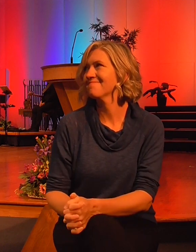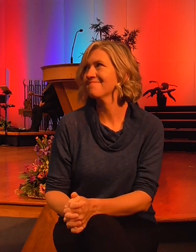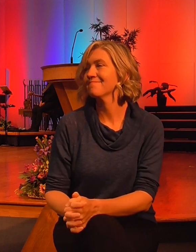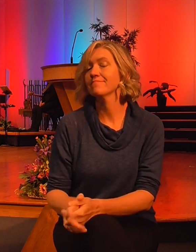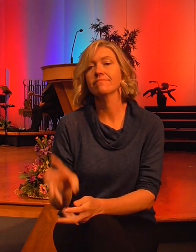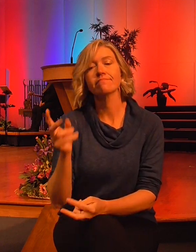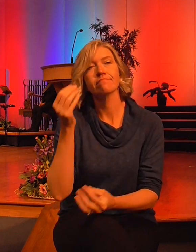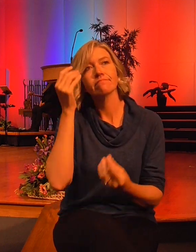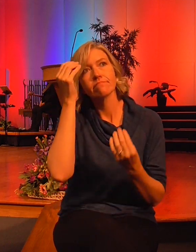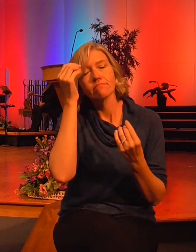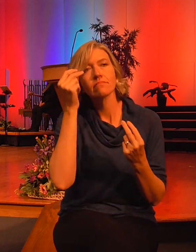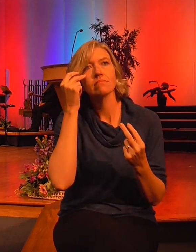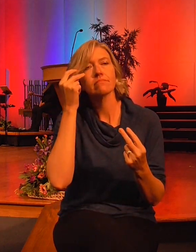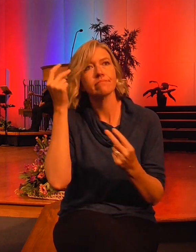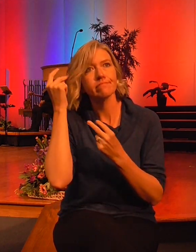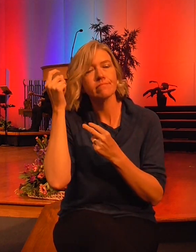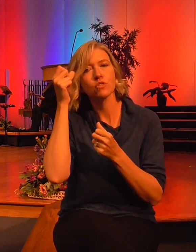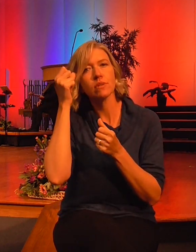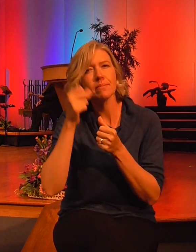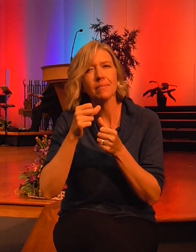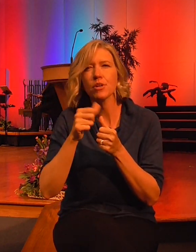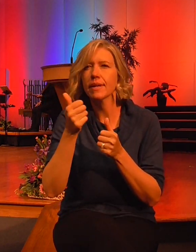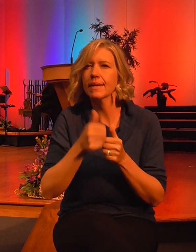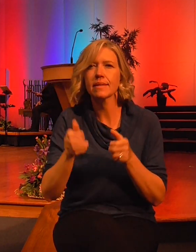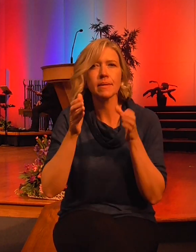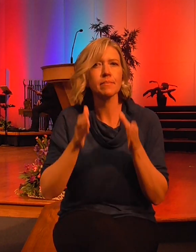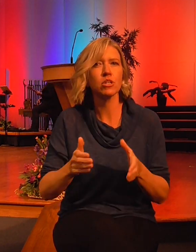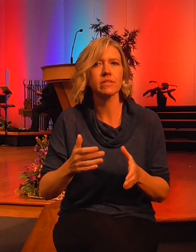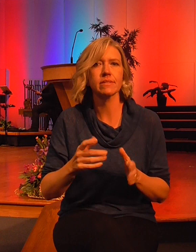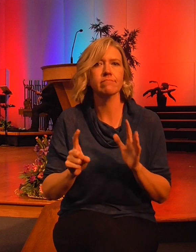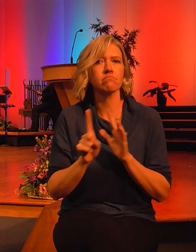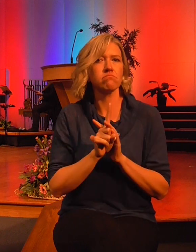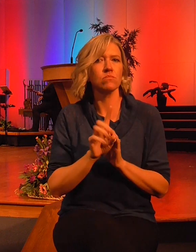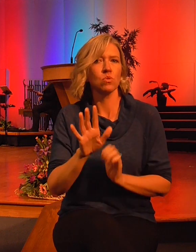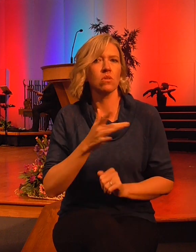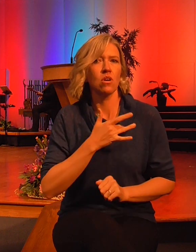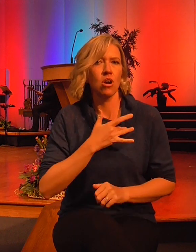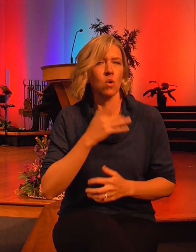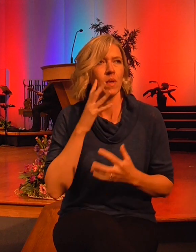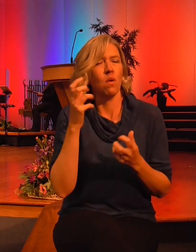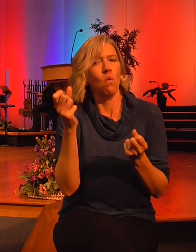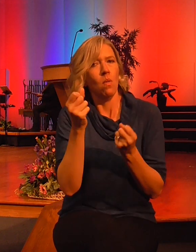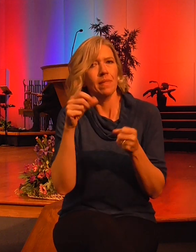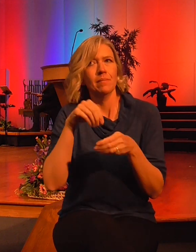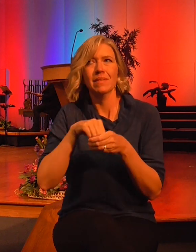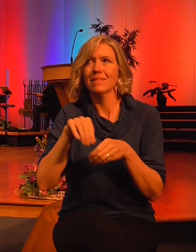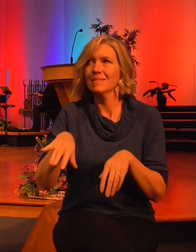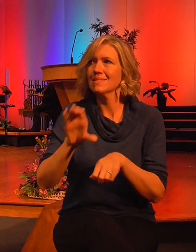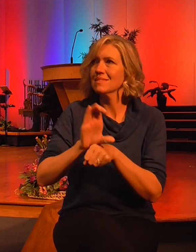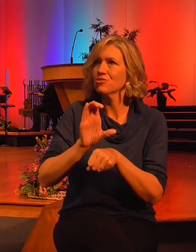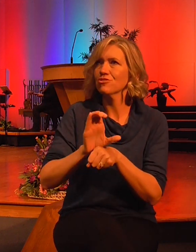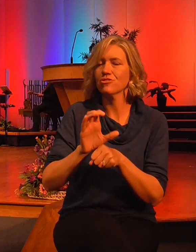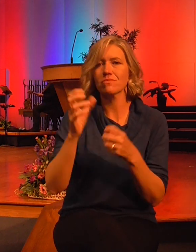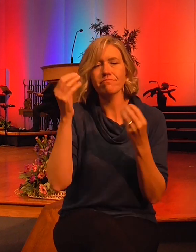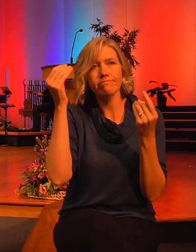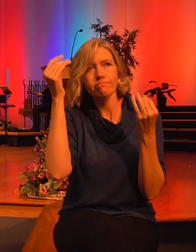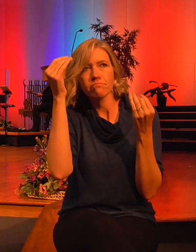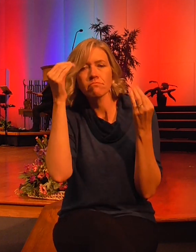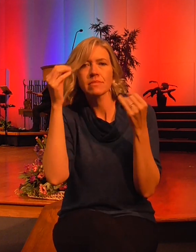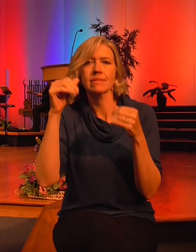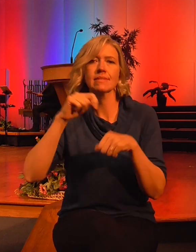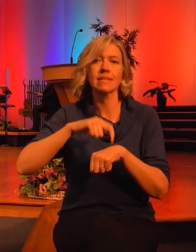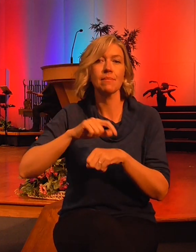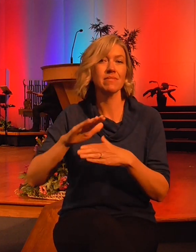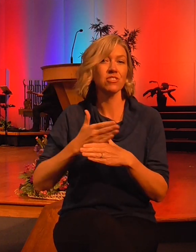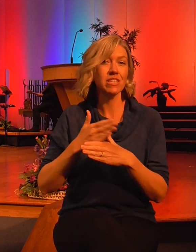Remembering anyone who comes to our heart today, we hold them in the sanctuary of this Mile High consciousness as we move into this time of shared spiritual